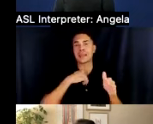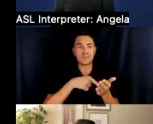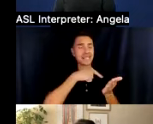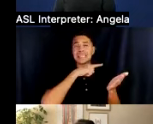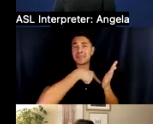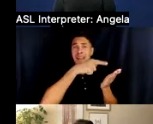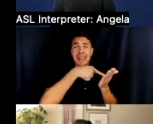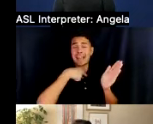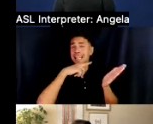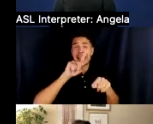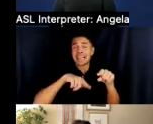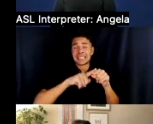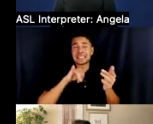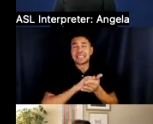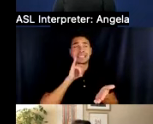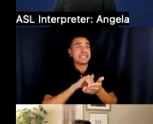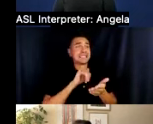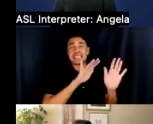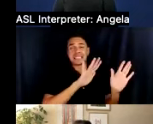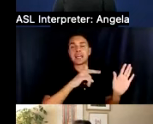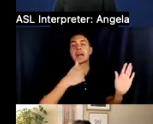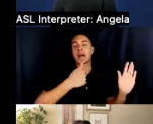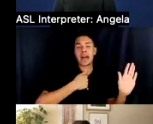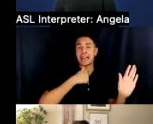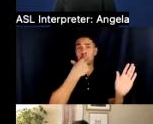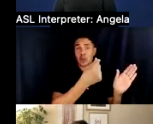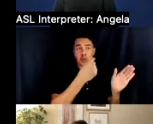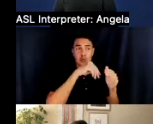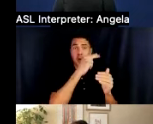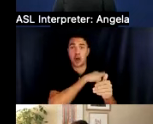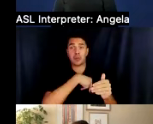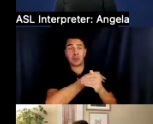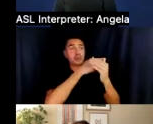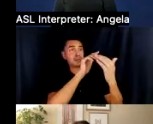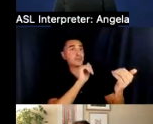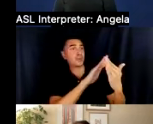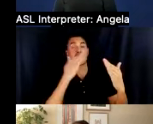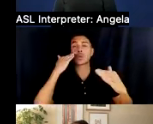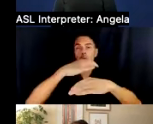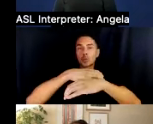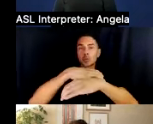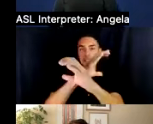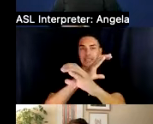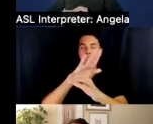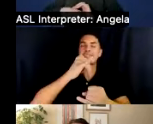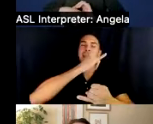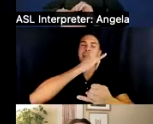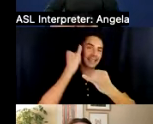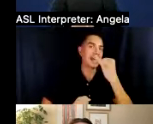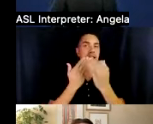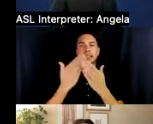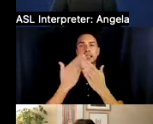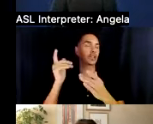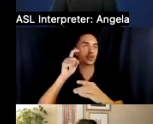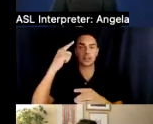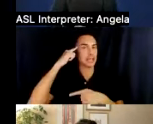bill. I'm not going in to talk to the hospital about this. But we know that in a time of crisis, this is the last thing a survivor